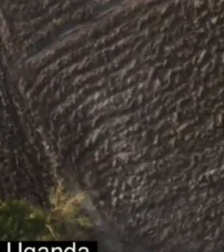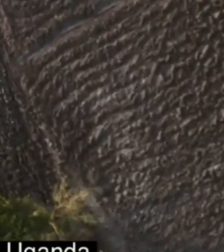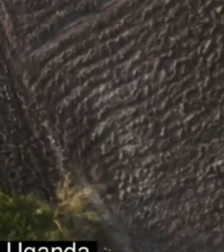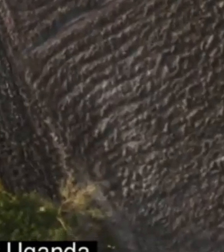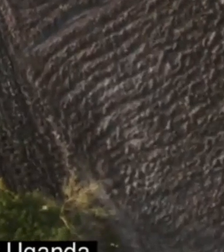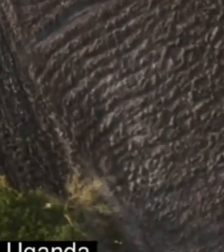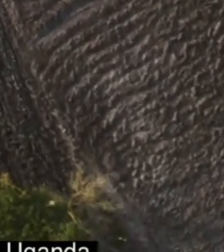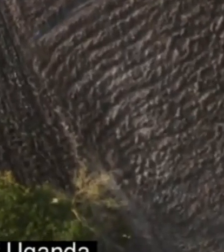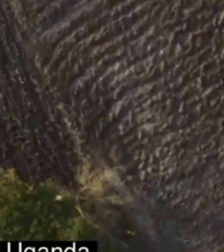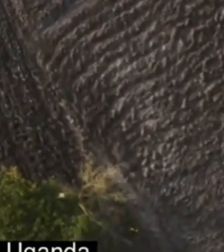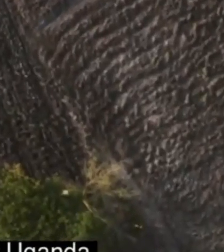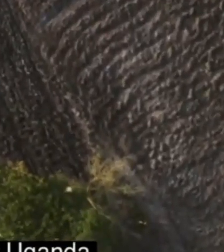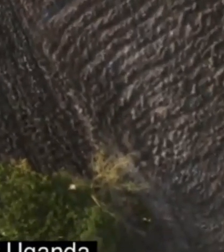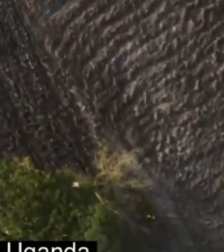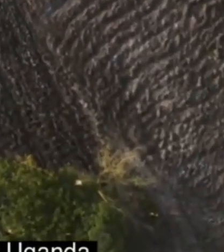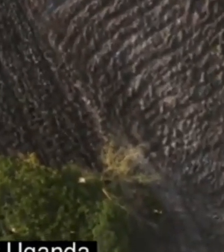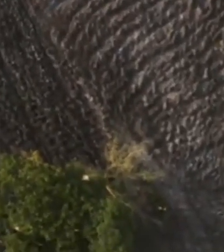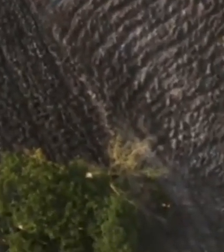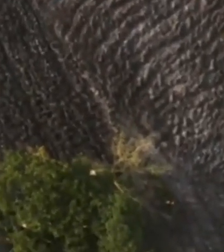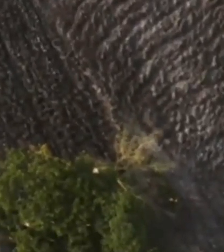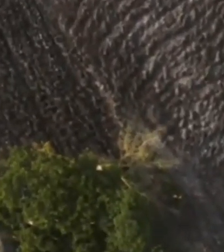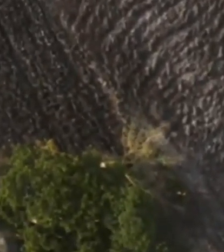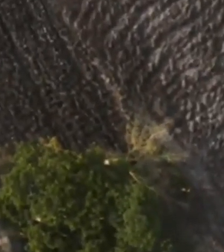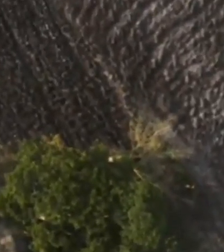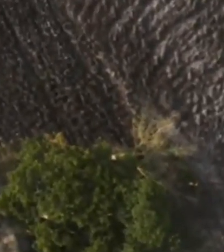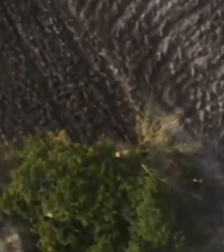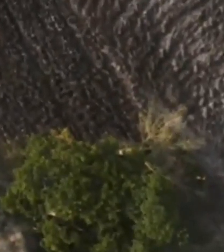eastern part of the Aswa catchment in the northern part of Uganda.